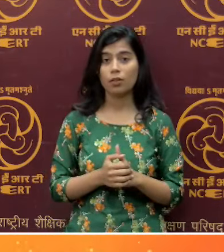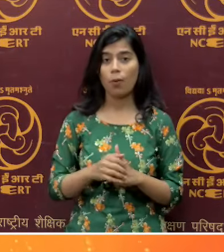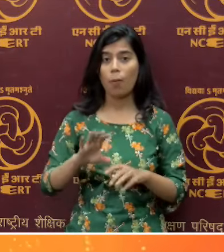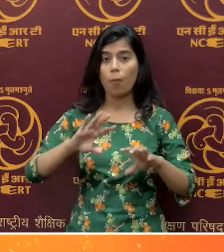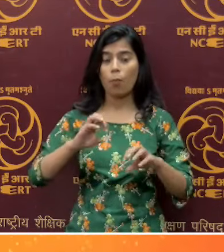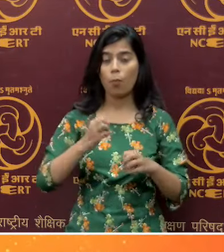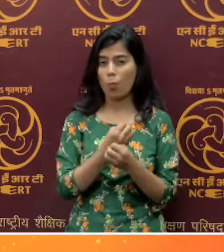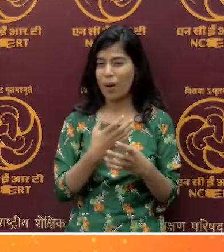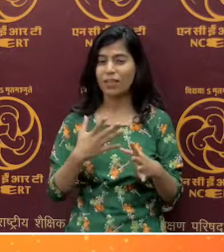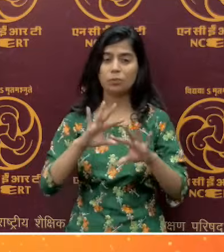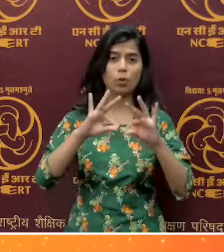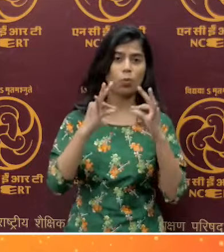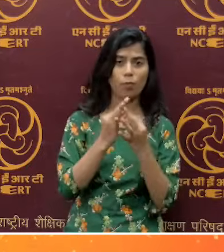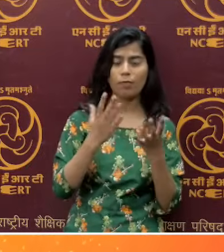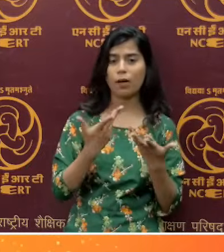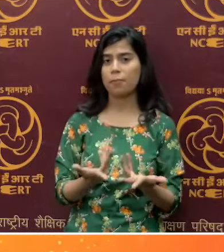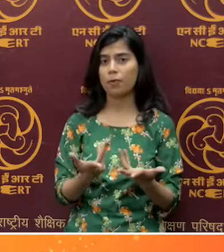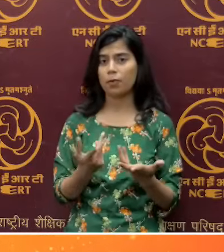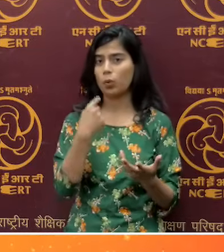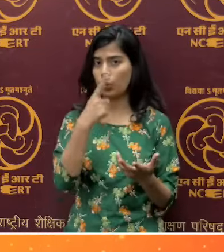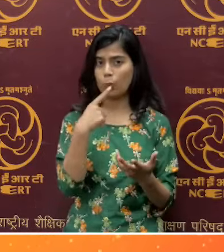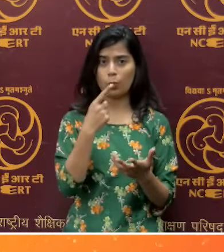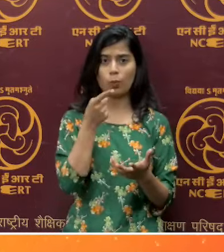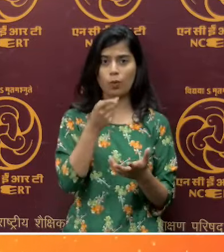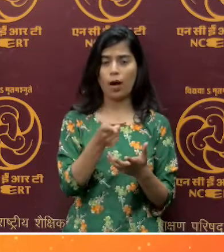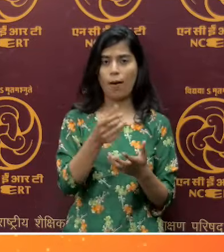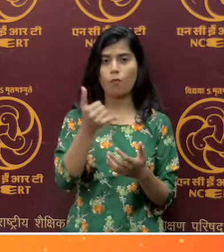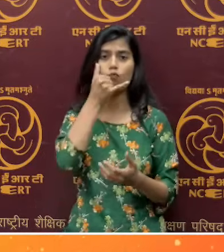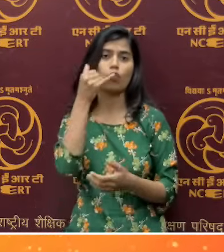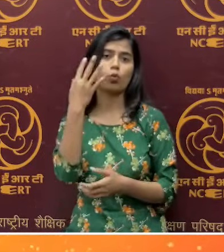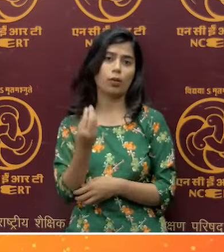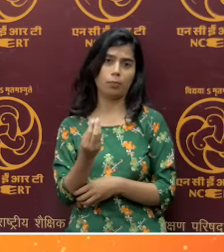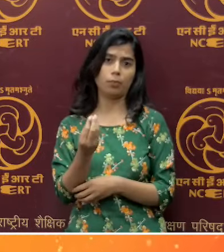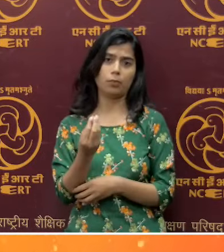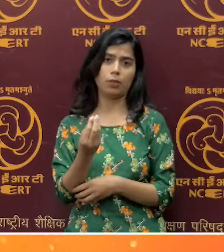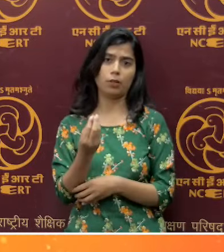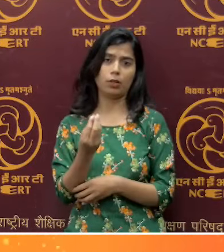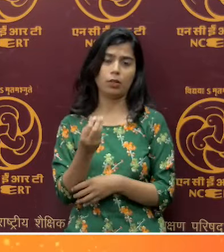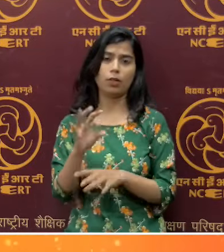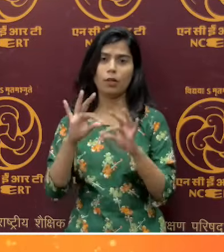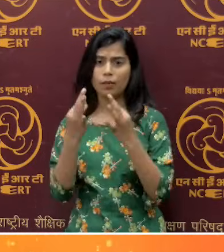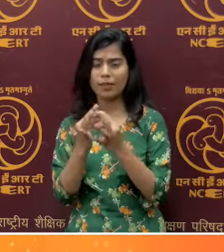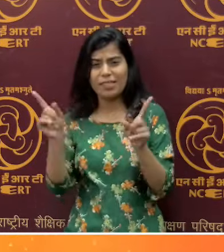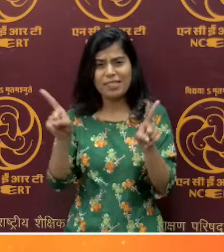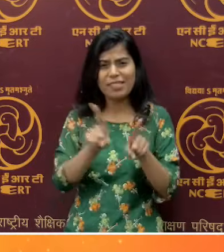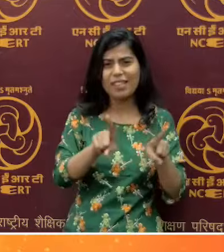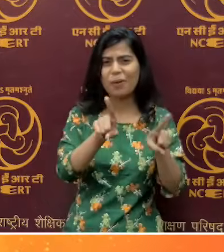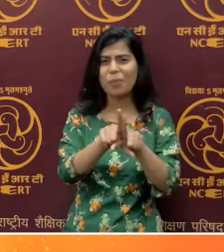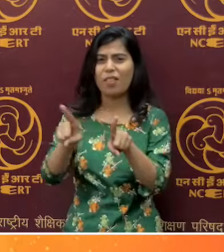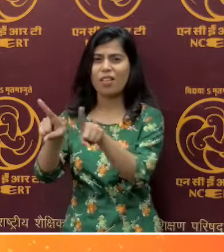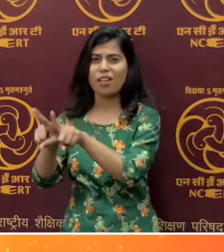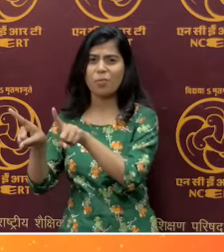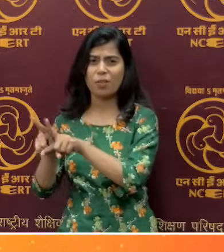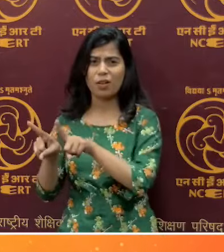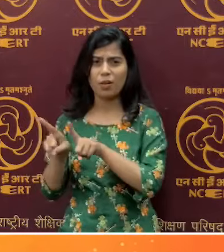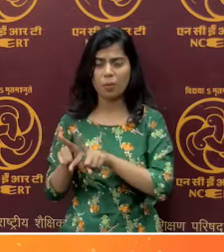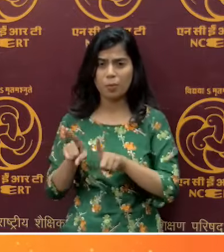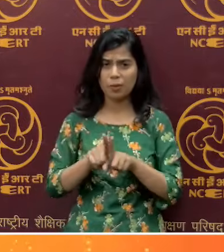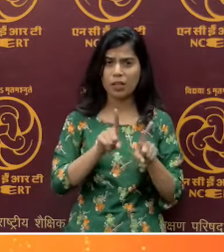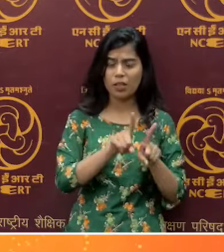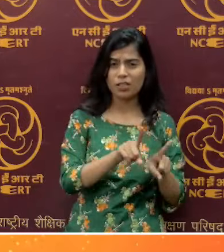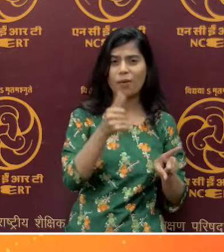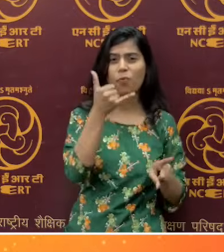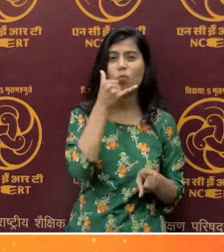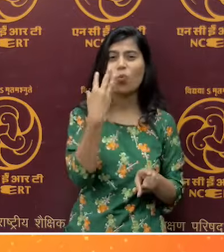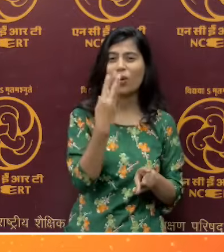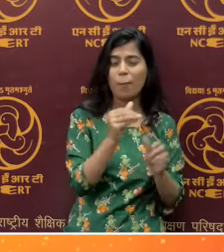family, like who has given the mobile number, okay, in a family. So same mobile number is registered with the different people in the family. Yes. So